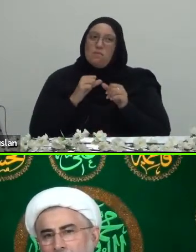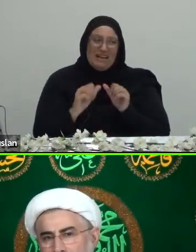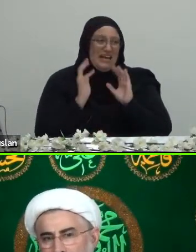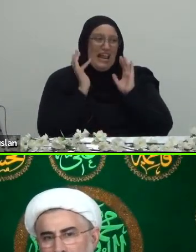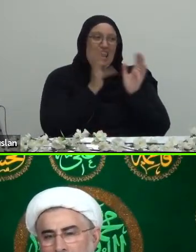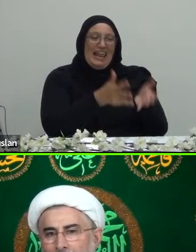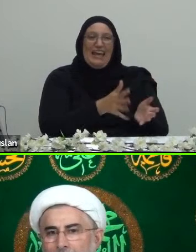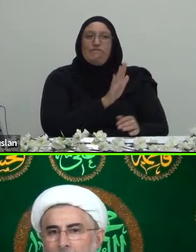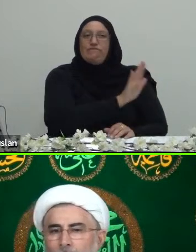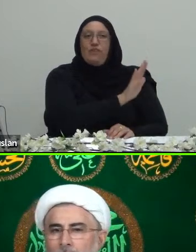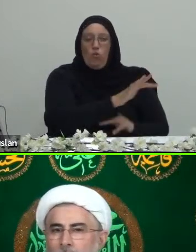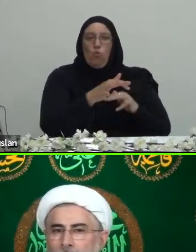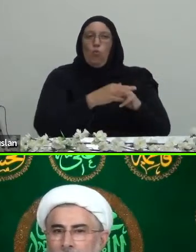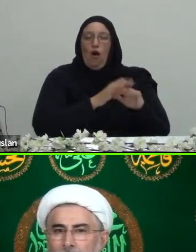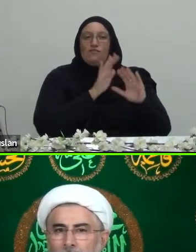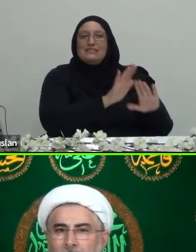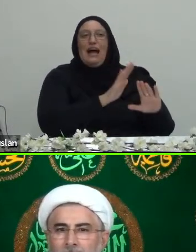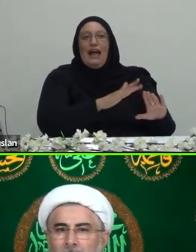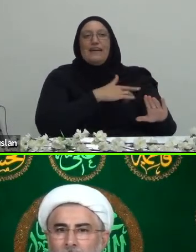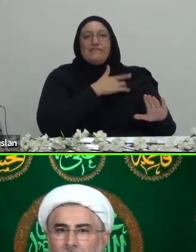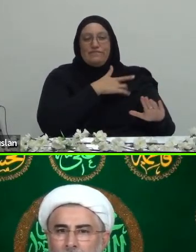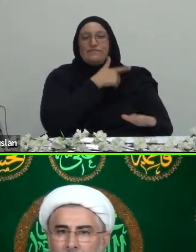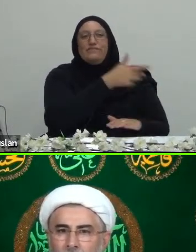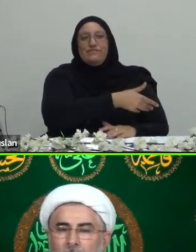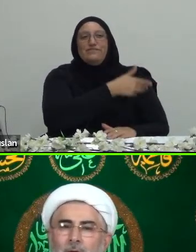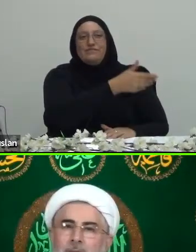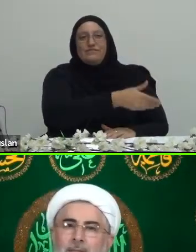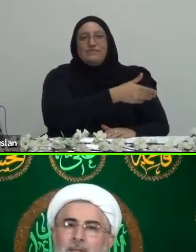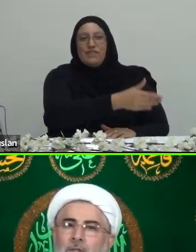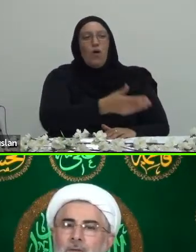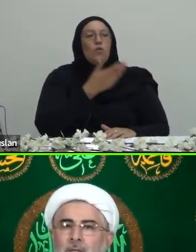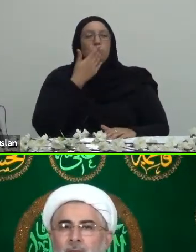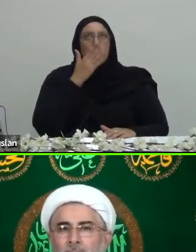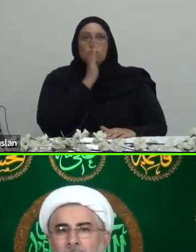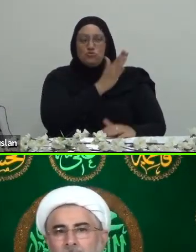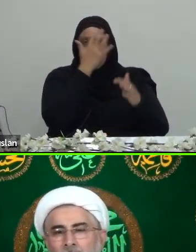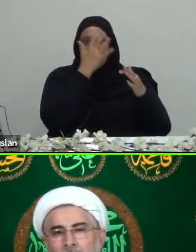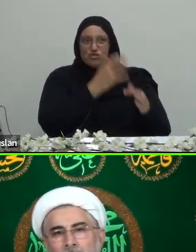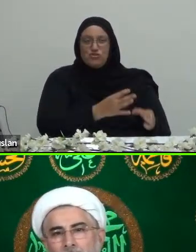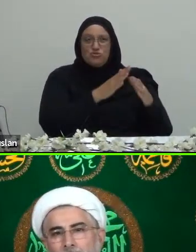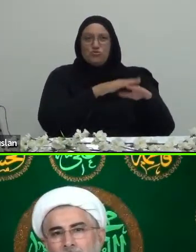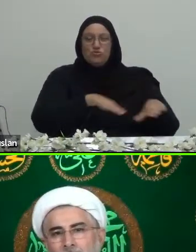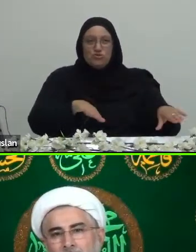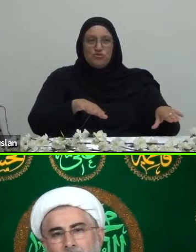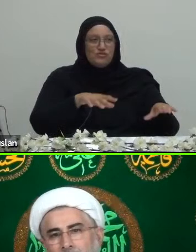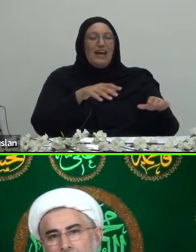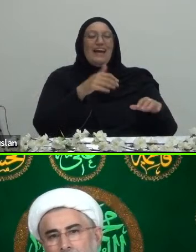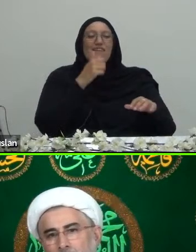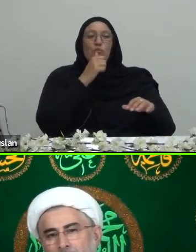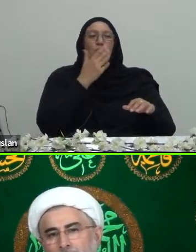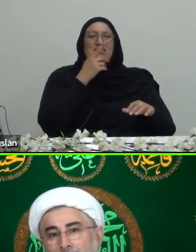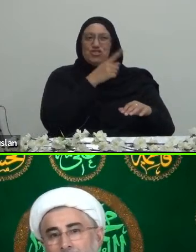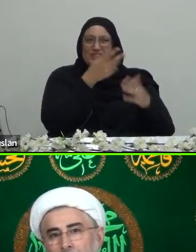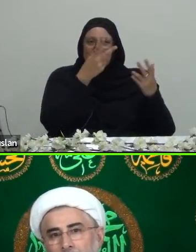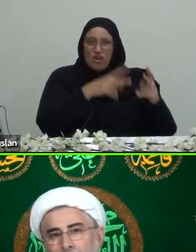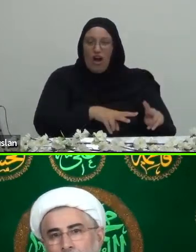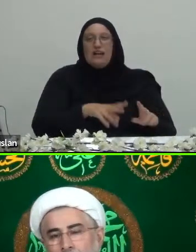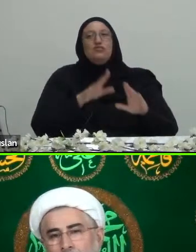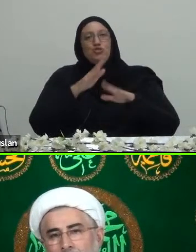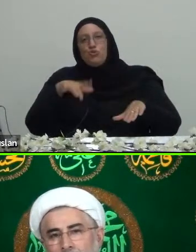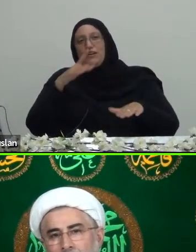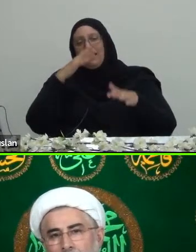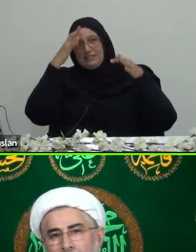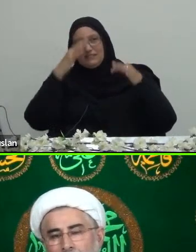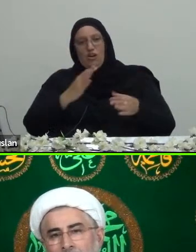live there. And once the time that comes that she dies, then the children divide it between themselves or whatever that they want to